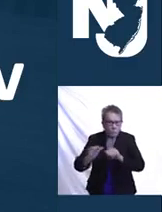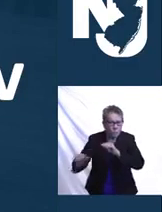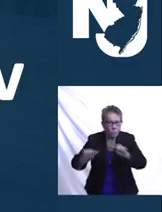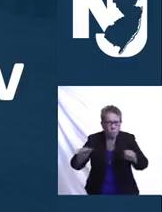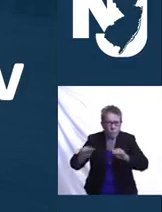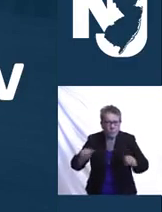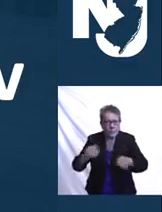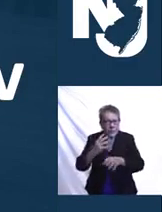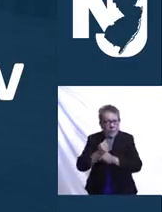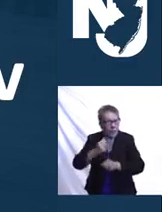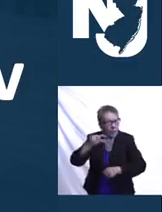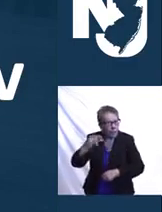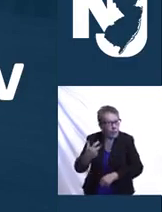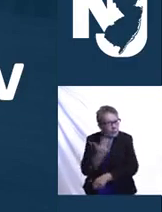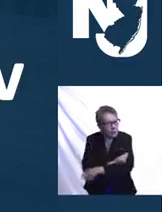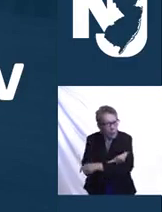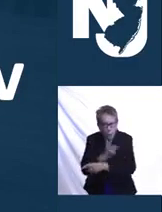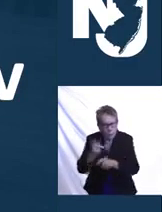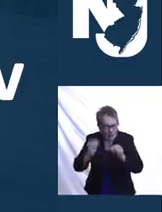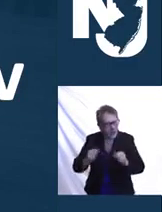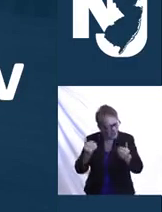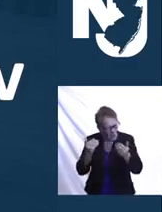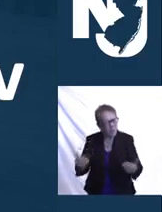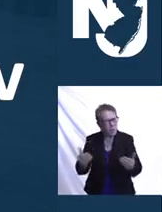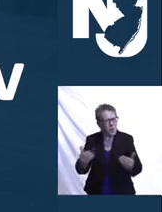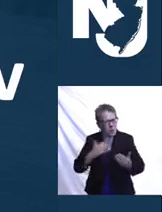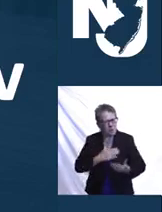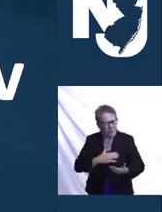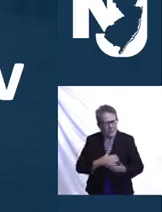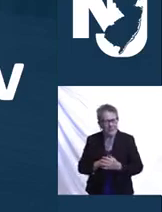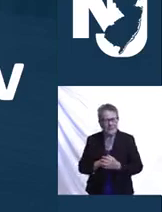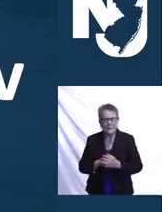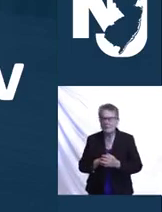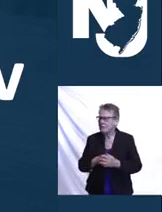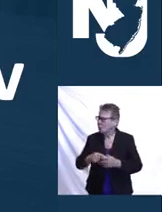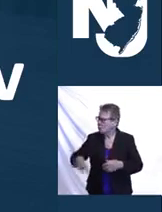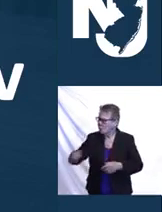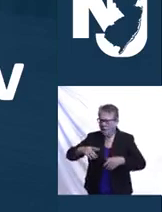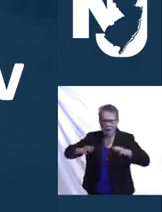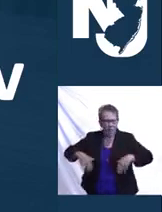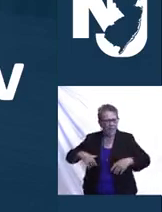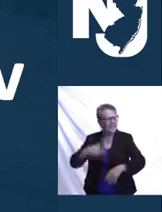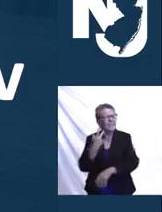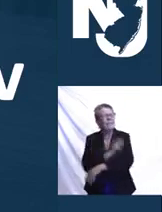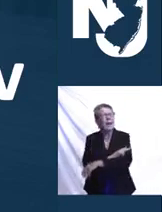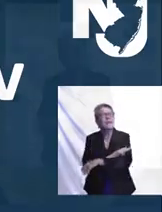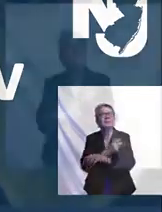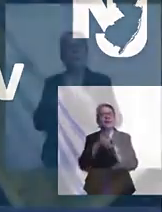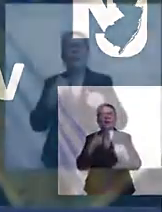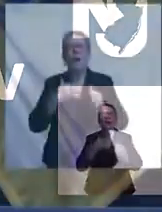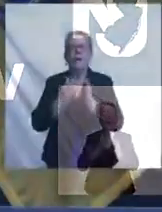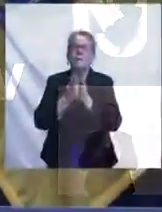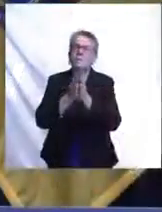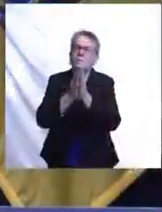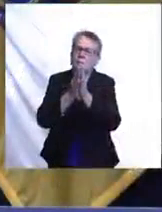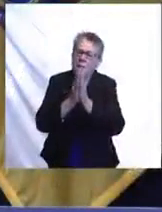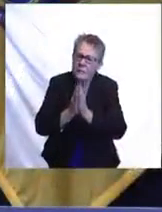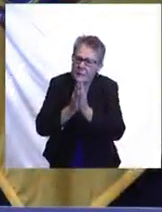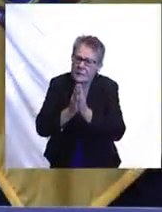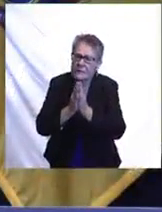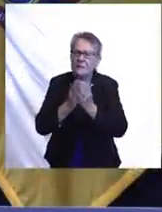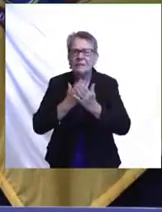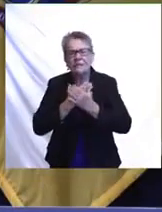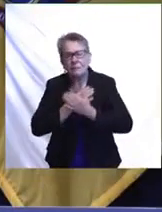not even started your first vaccination course, I urge you, I beg you to do that now. We do not yet know what